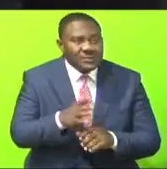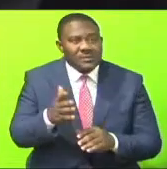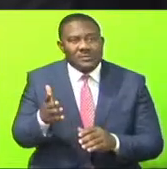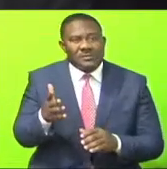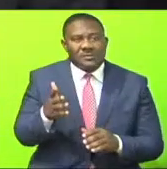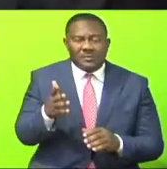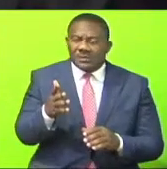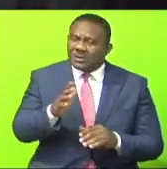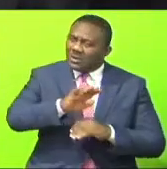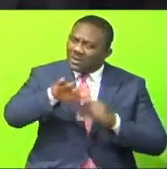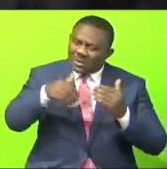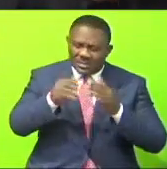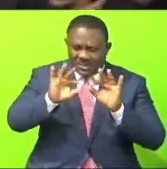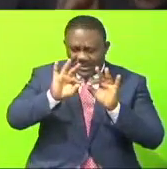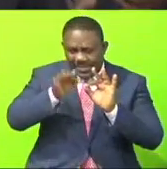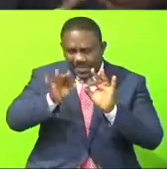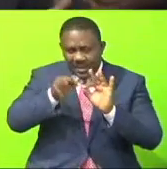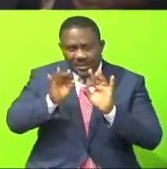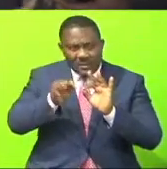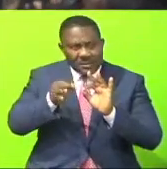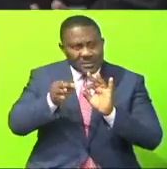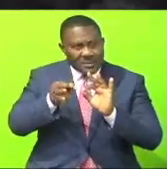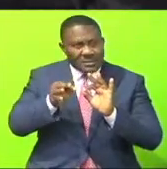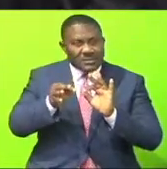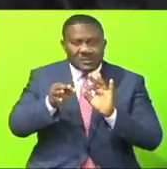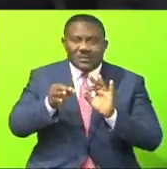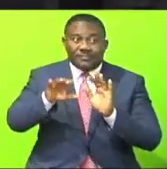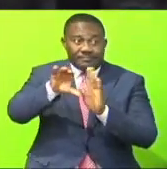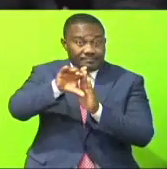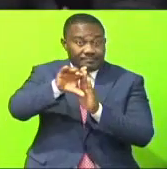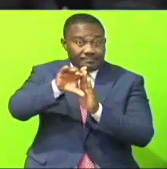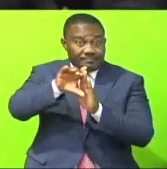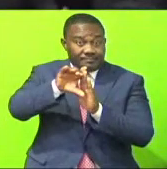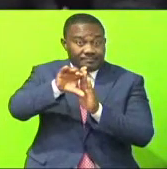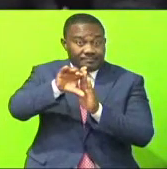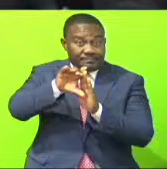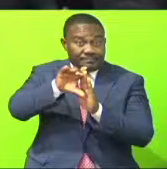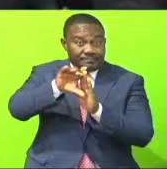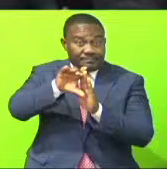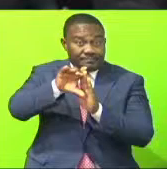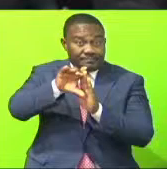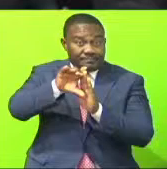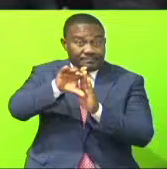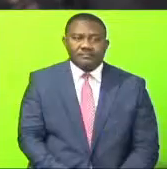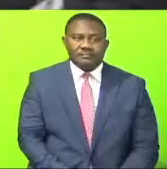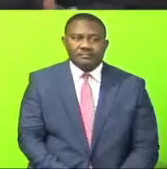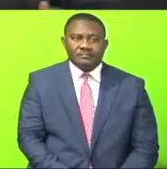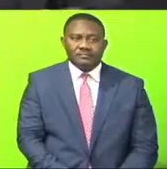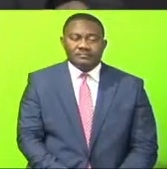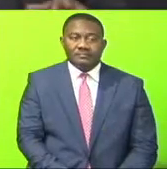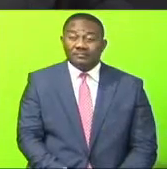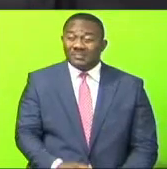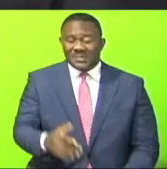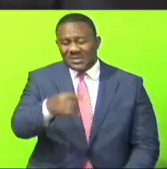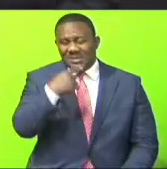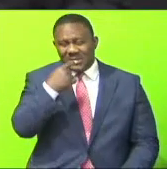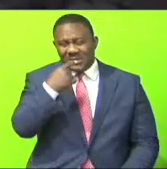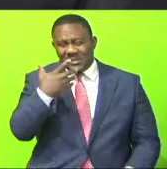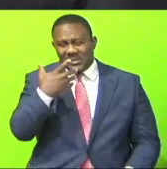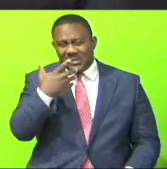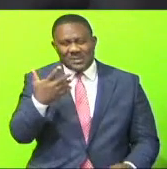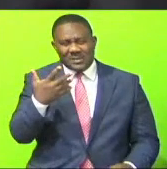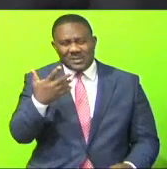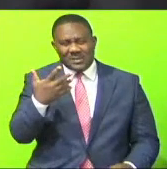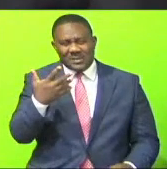or interpretation of this Constitution. Somebody say we should interpret Article